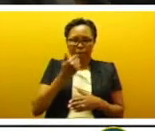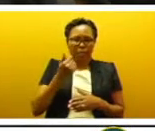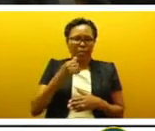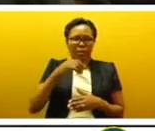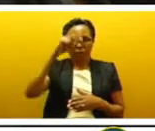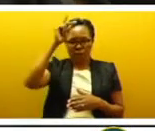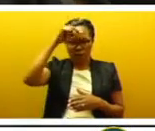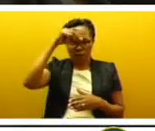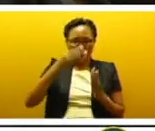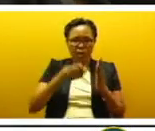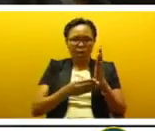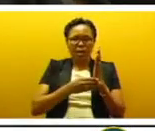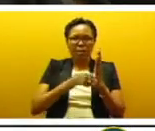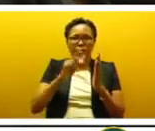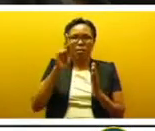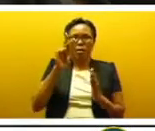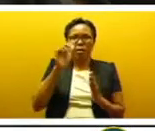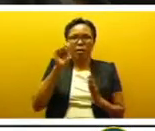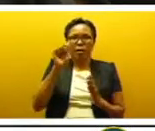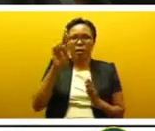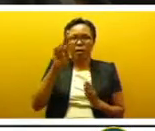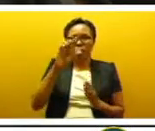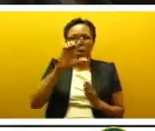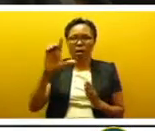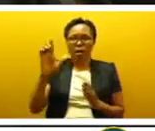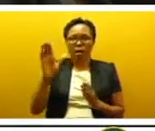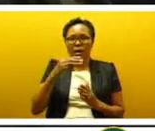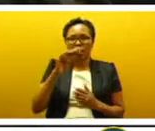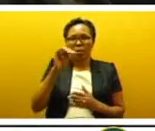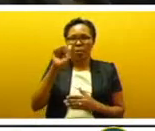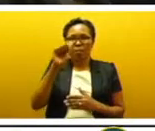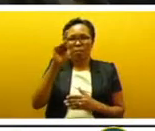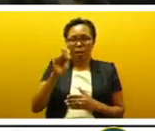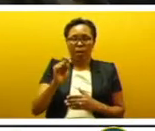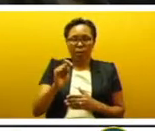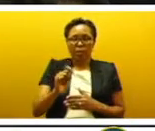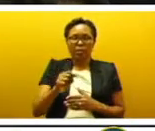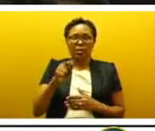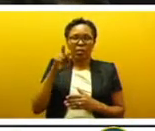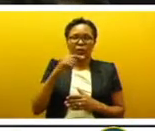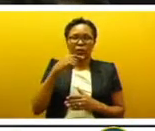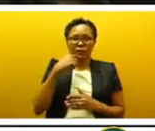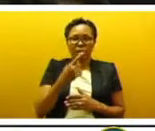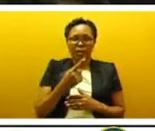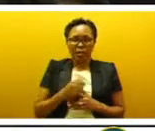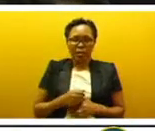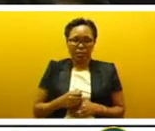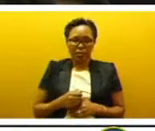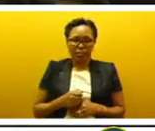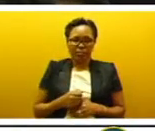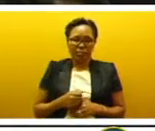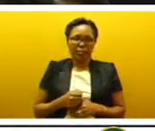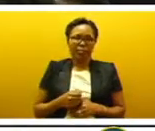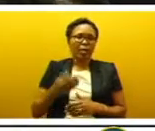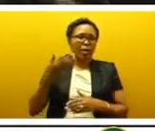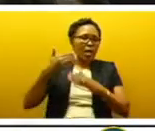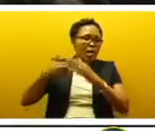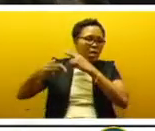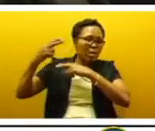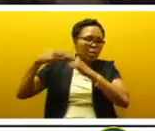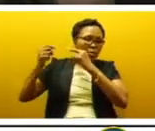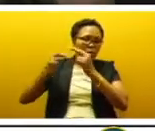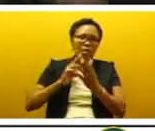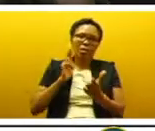Karl Marx. And one of the most famous quotes that he made is this, that history repeats